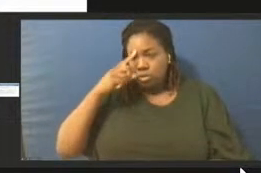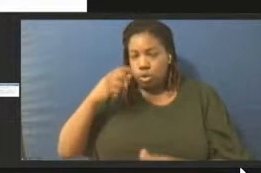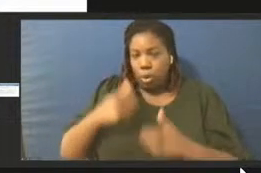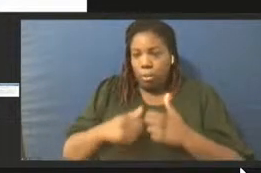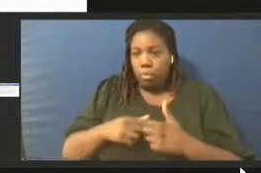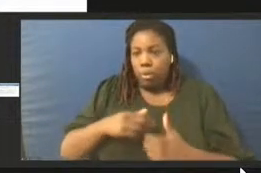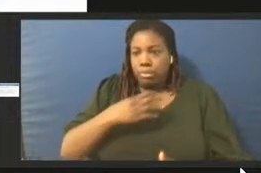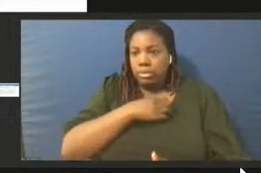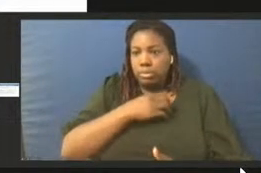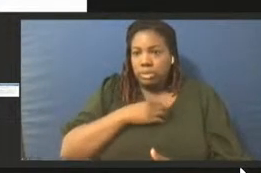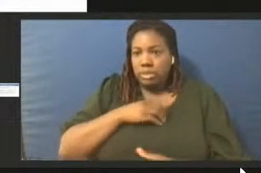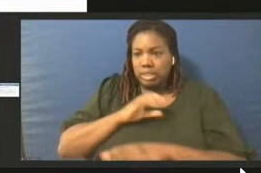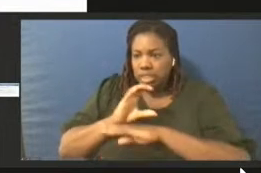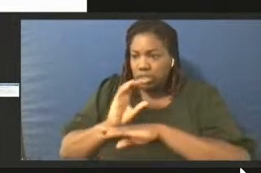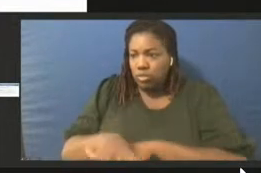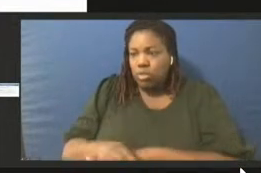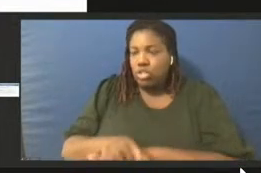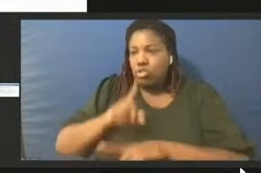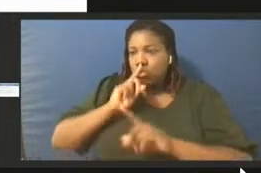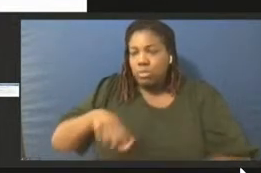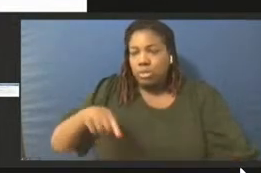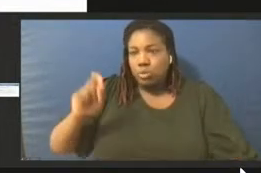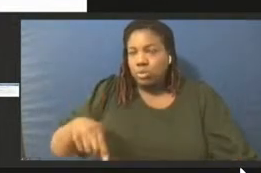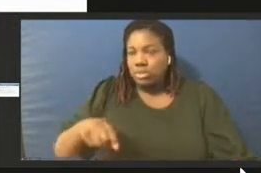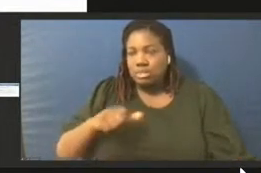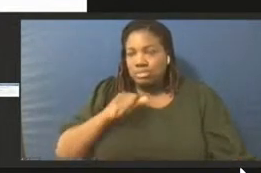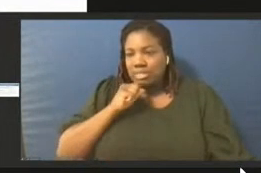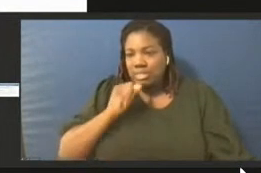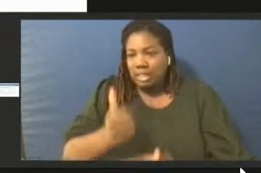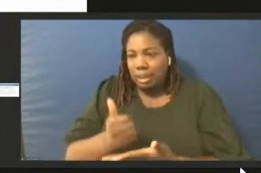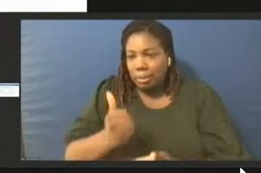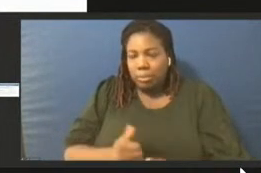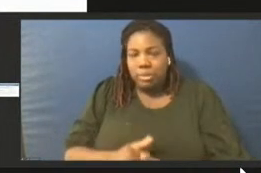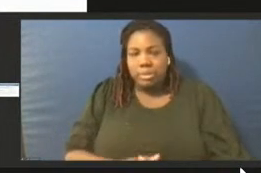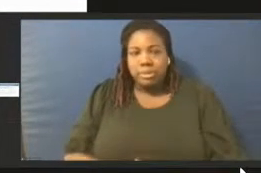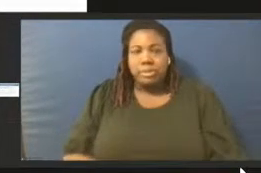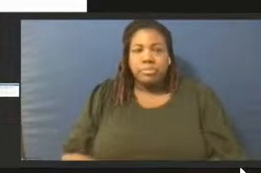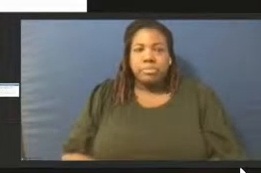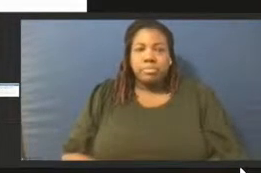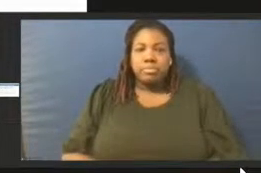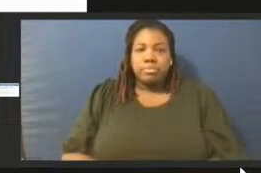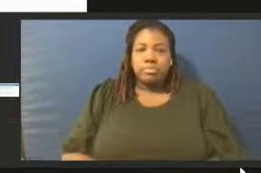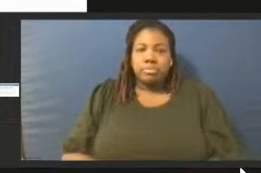results that we really need as a nation. Next slide, please.